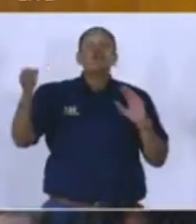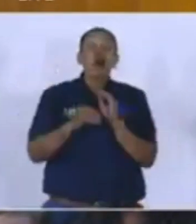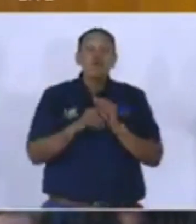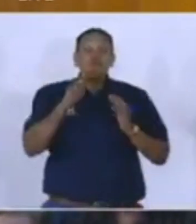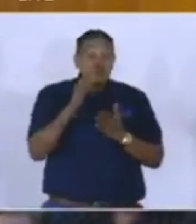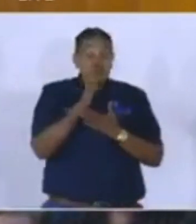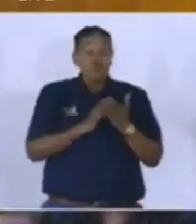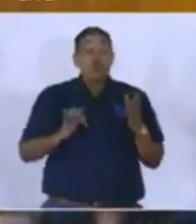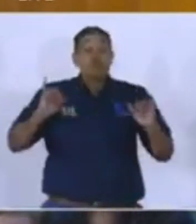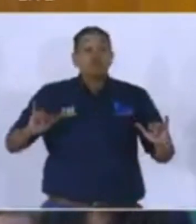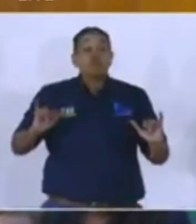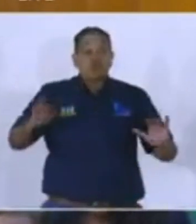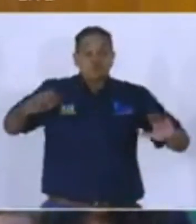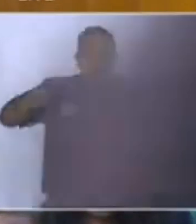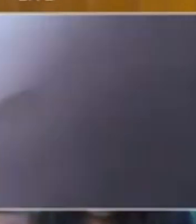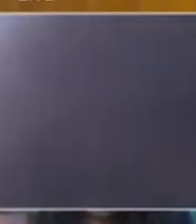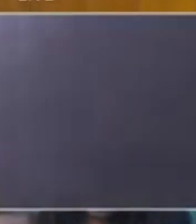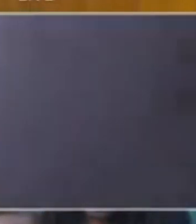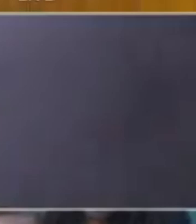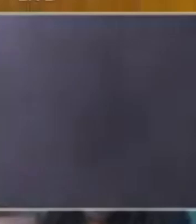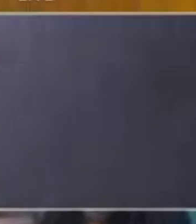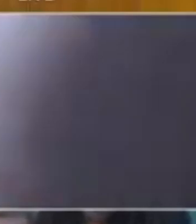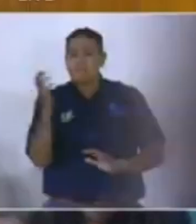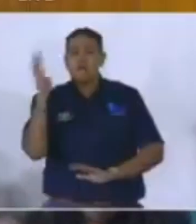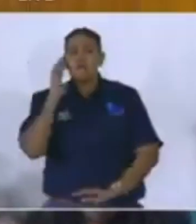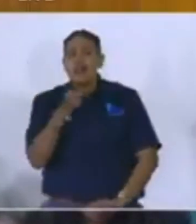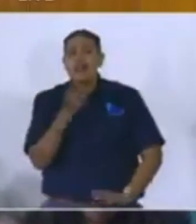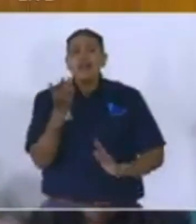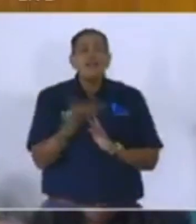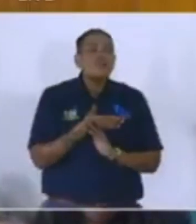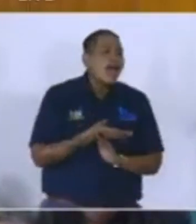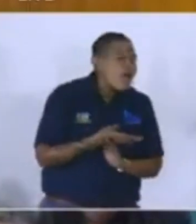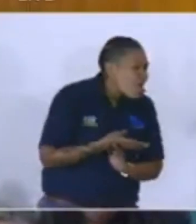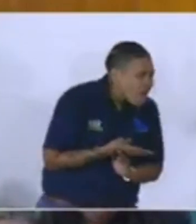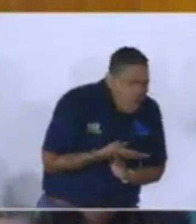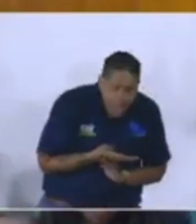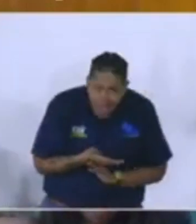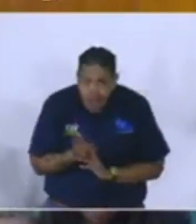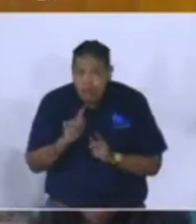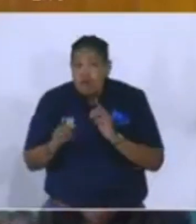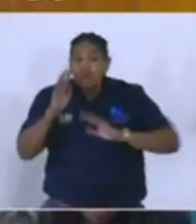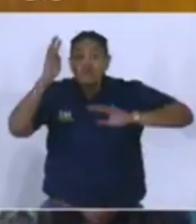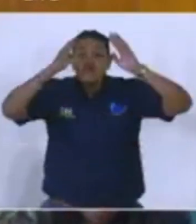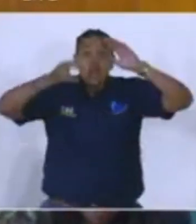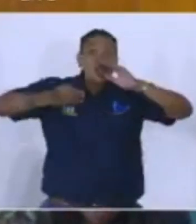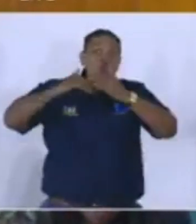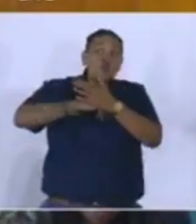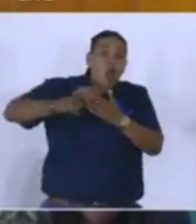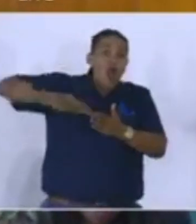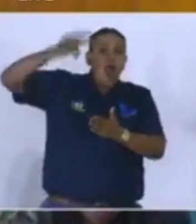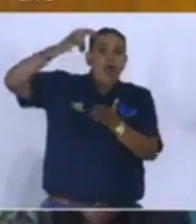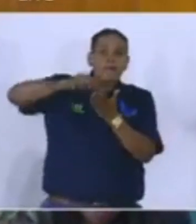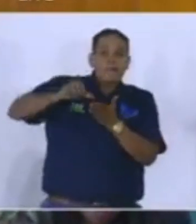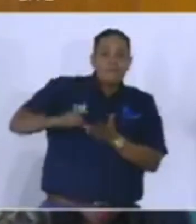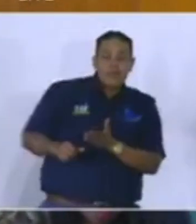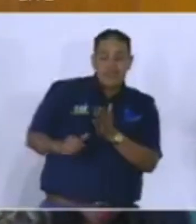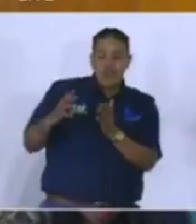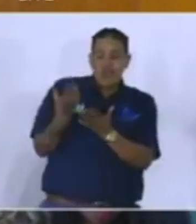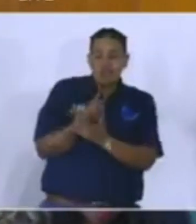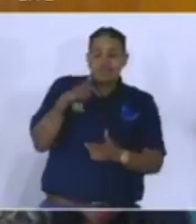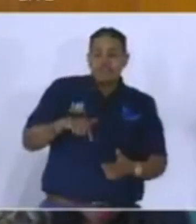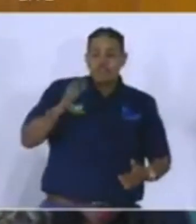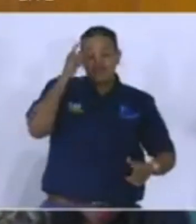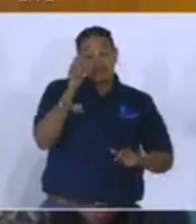some traditional jobs, but it will create new high-paying opportunities. This government